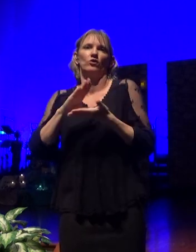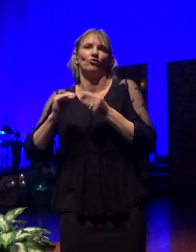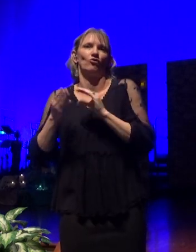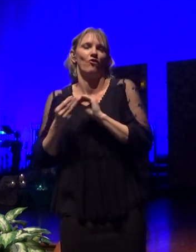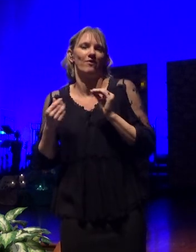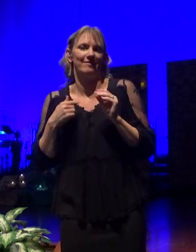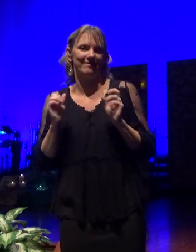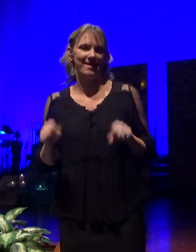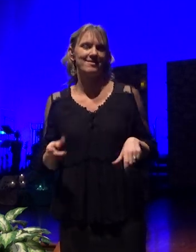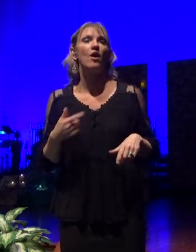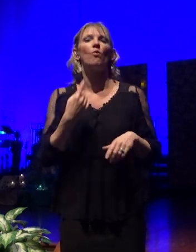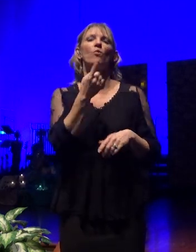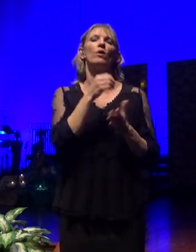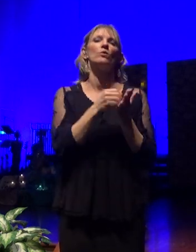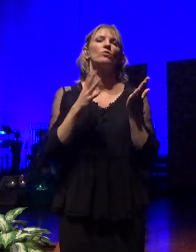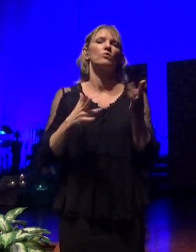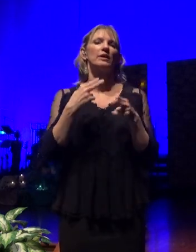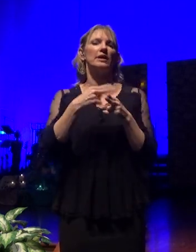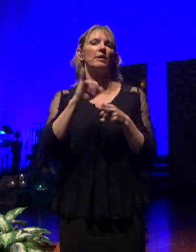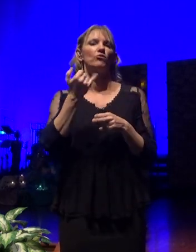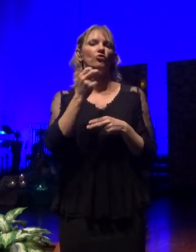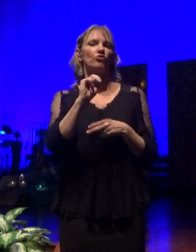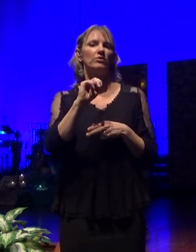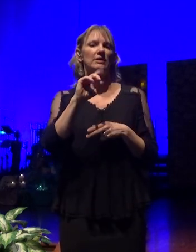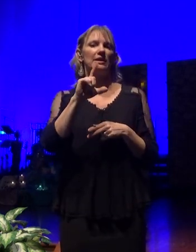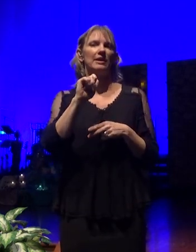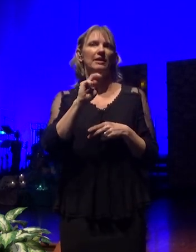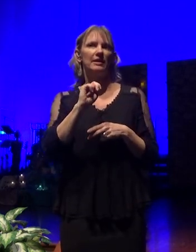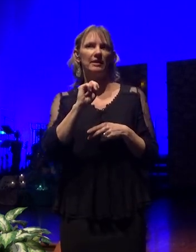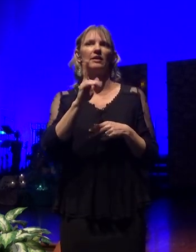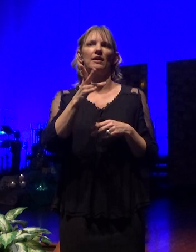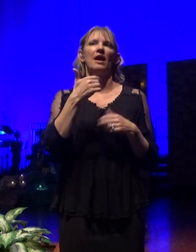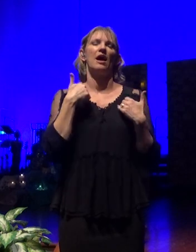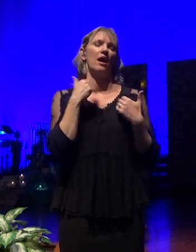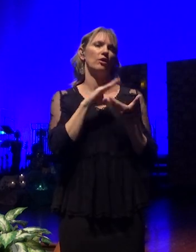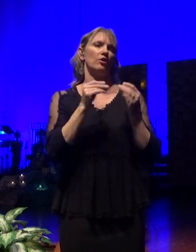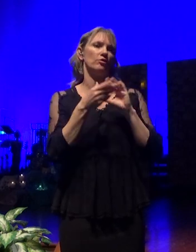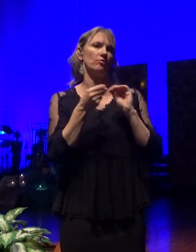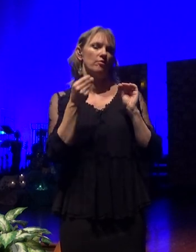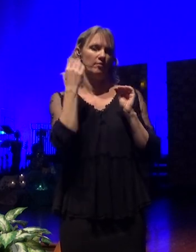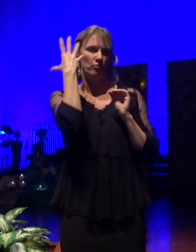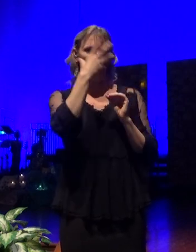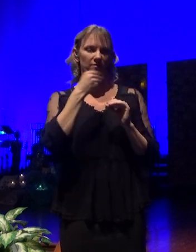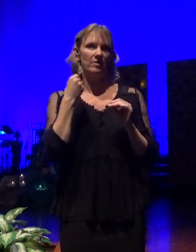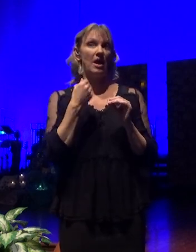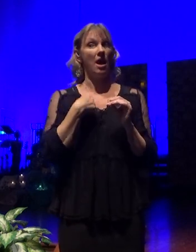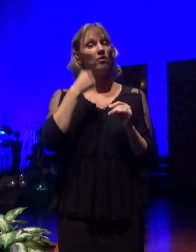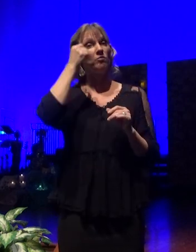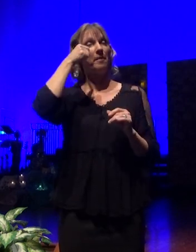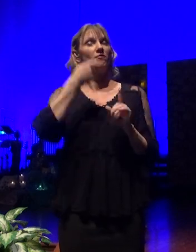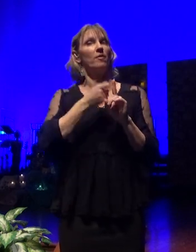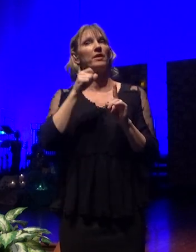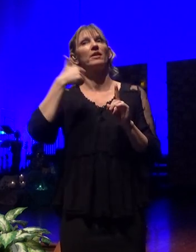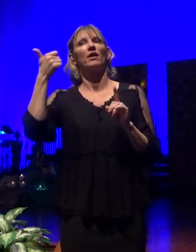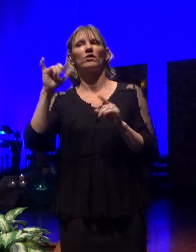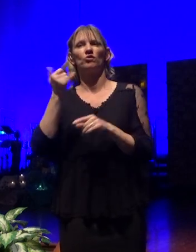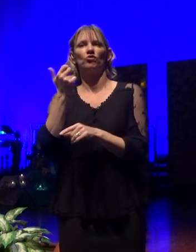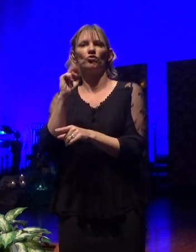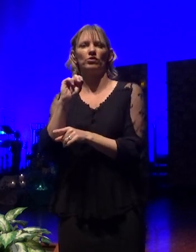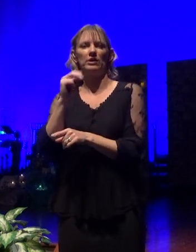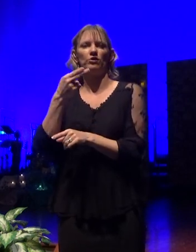And one of our students named Jean Lean brought a beautiful story that I remember from a long time ago about another Jean named Jean